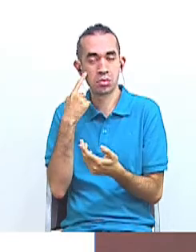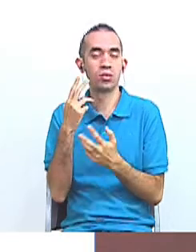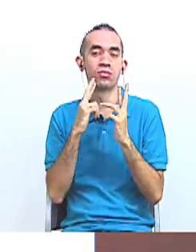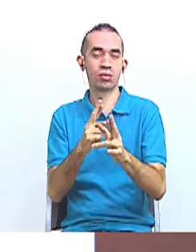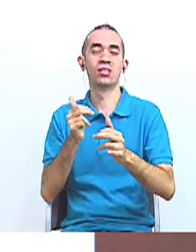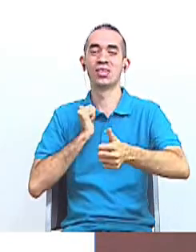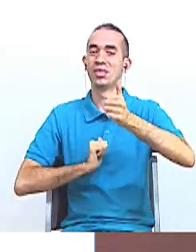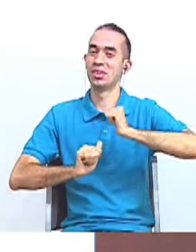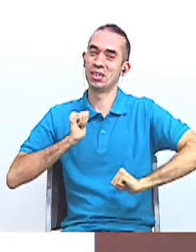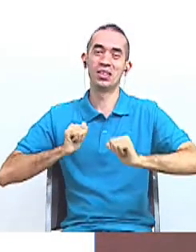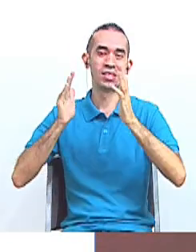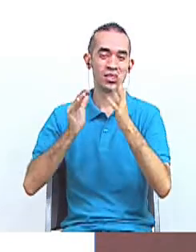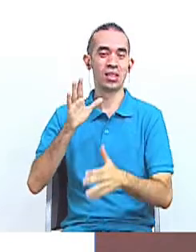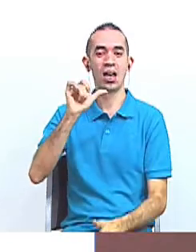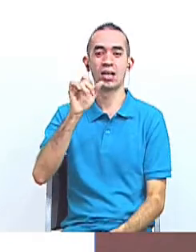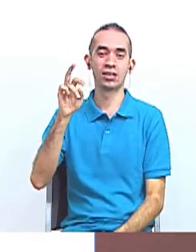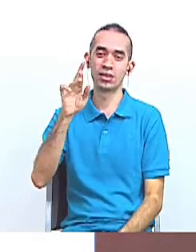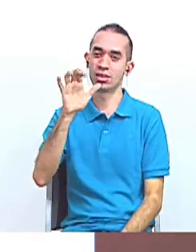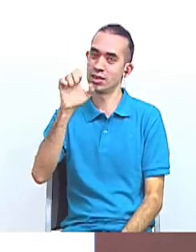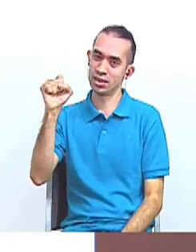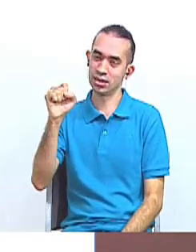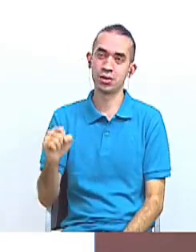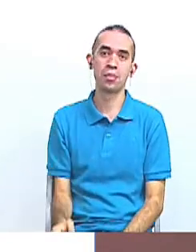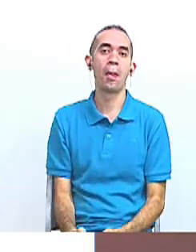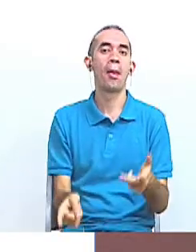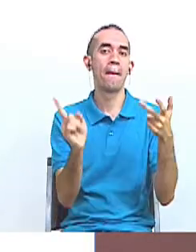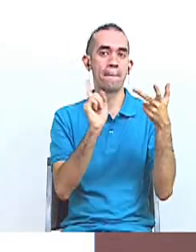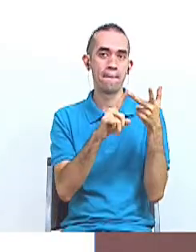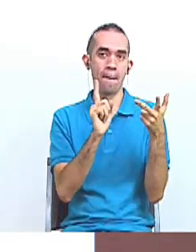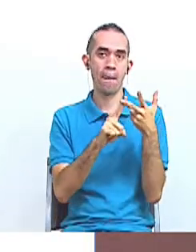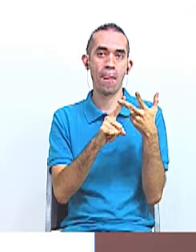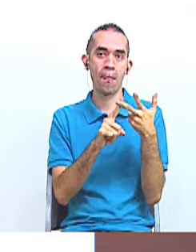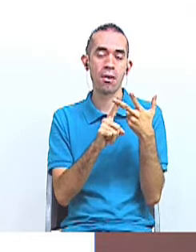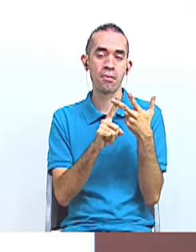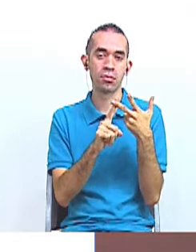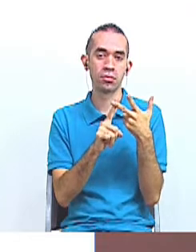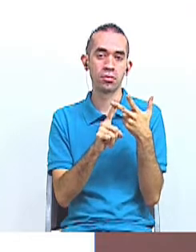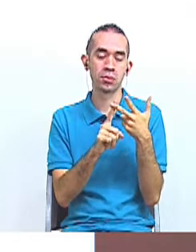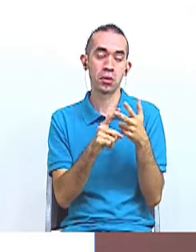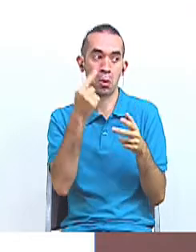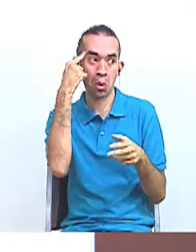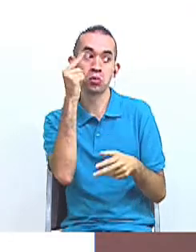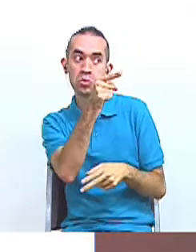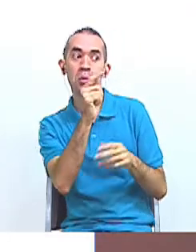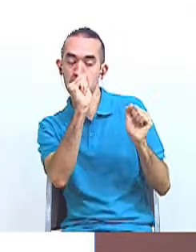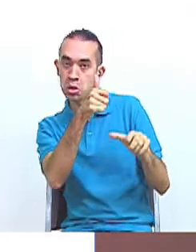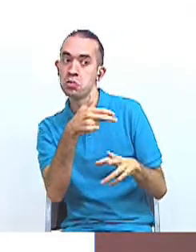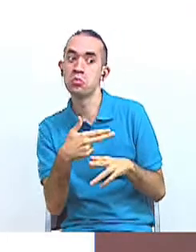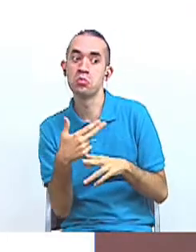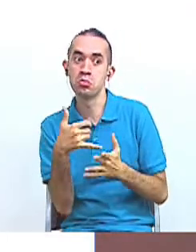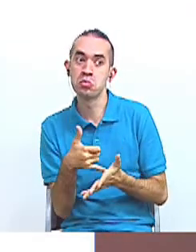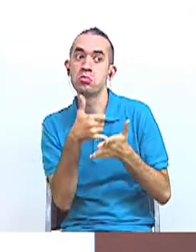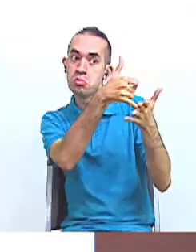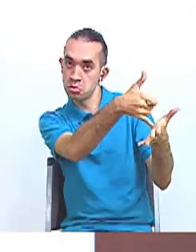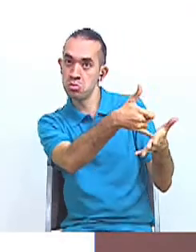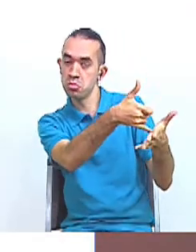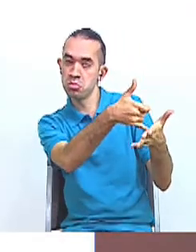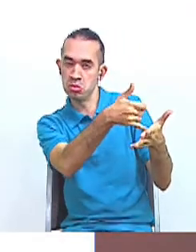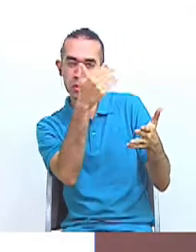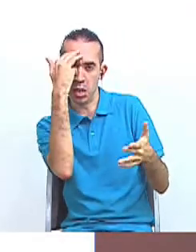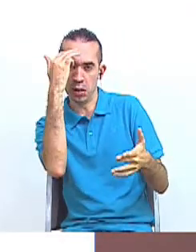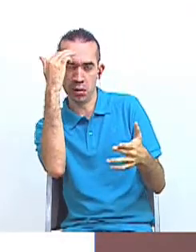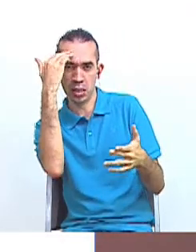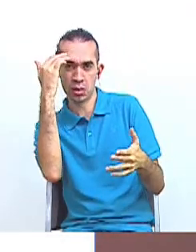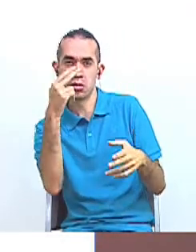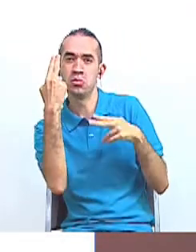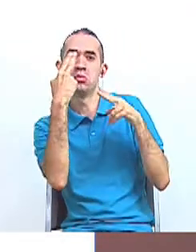An actress. Very good. Number 3, to suggest someone for an award. What is it? When you say this person should